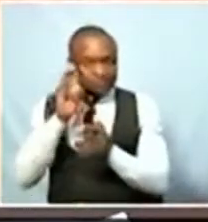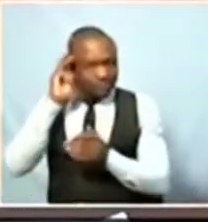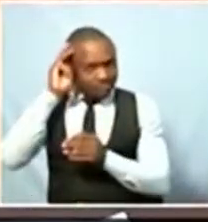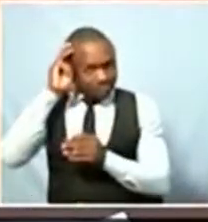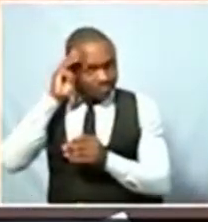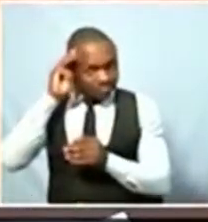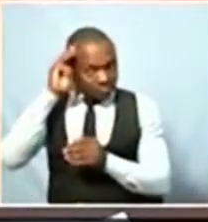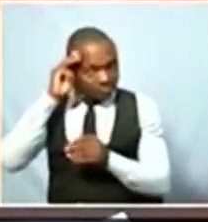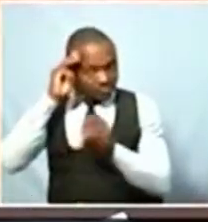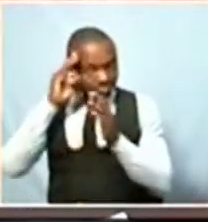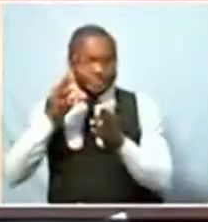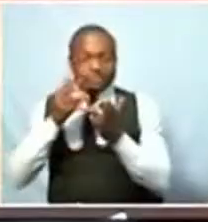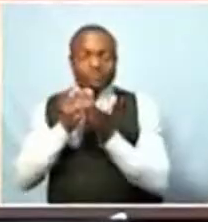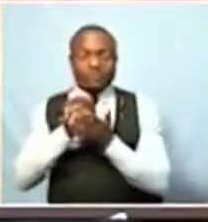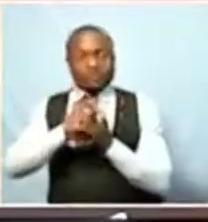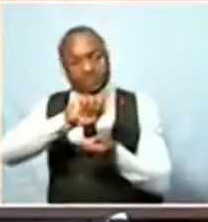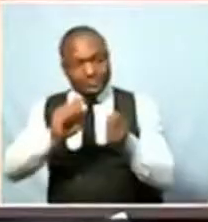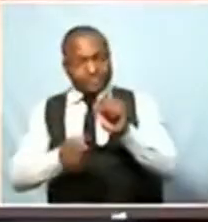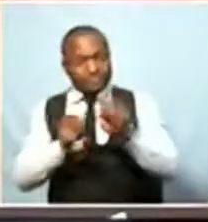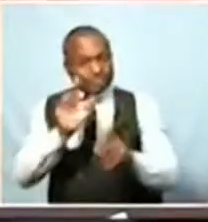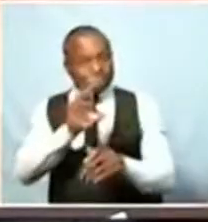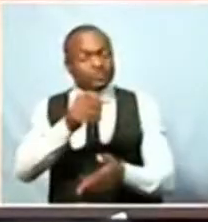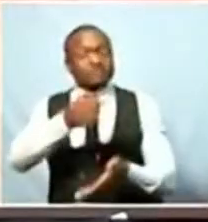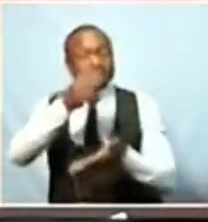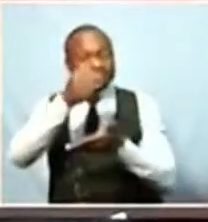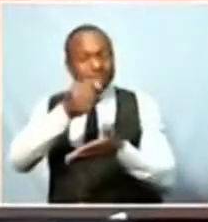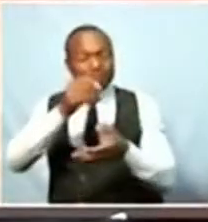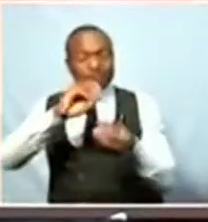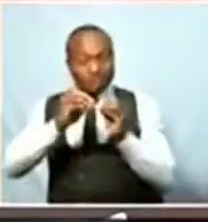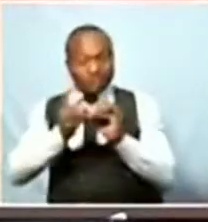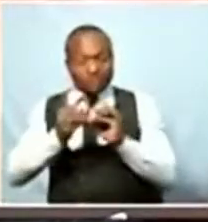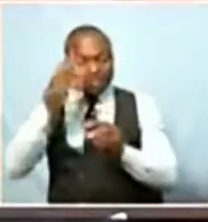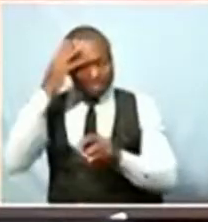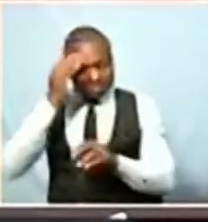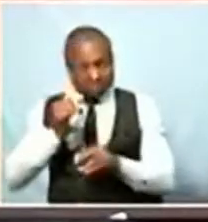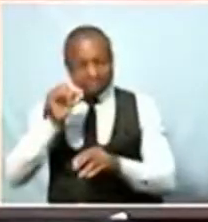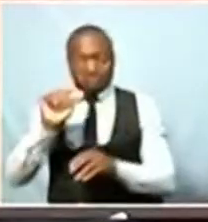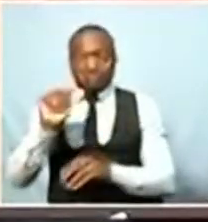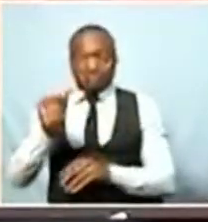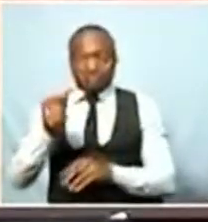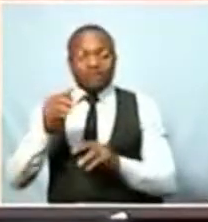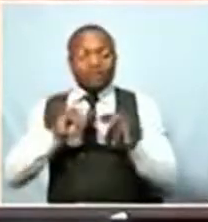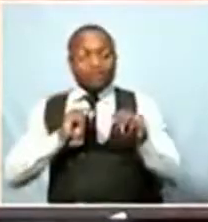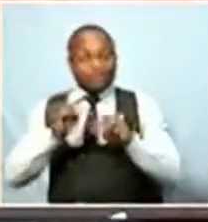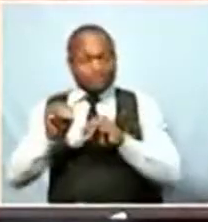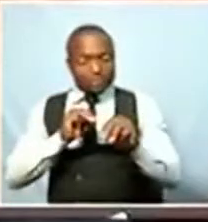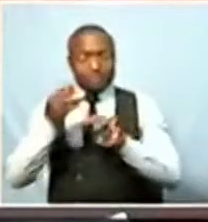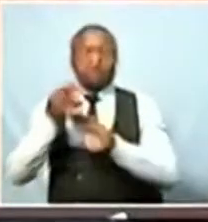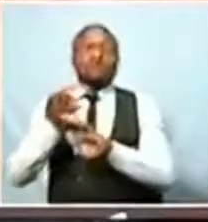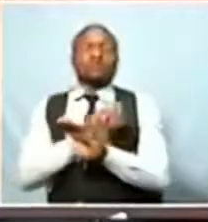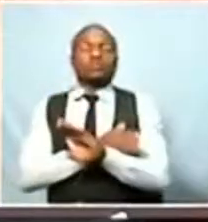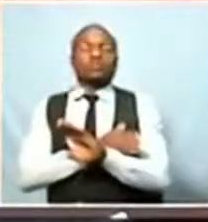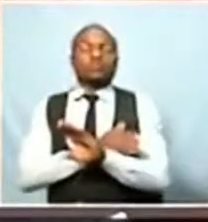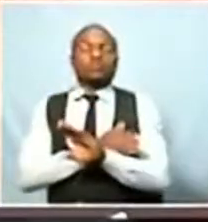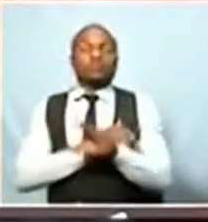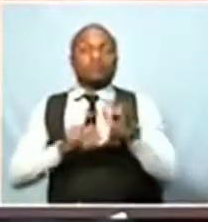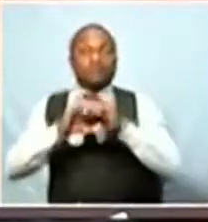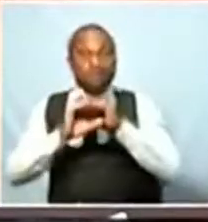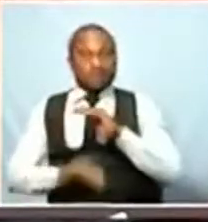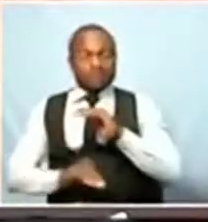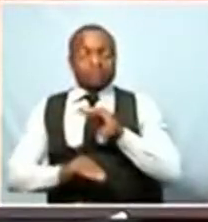Finance to change your budget ceiling, because the Auditor General has managed before under